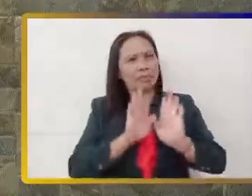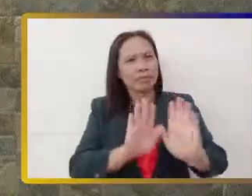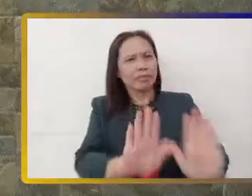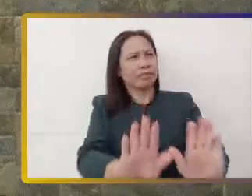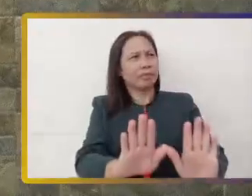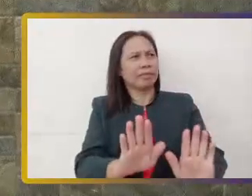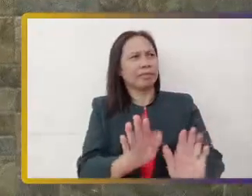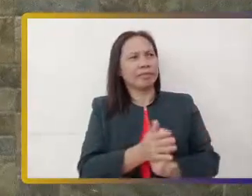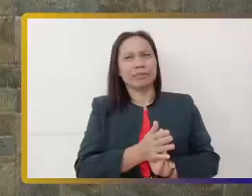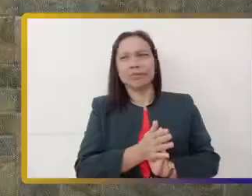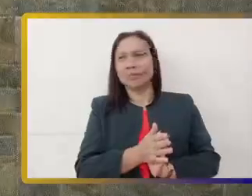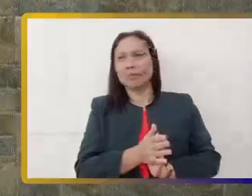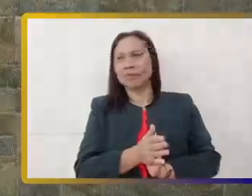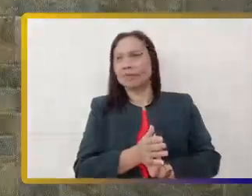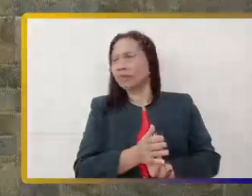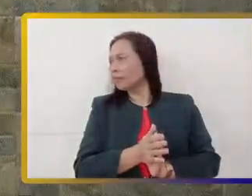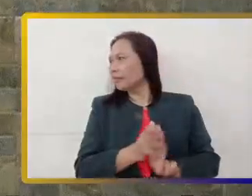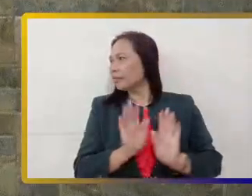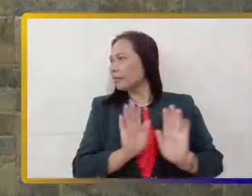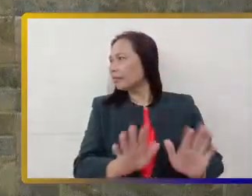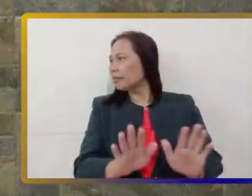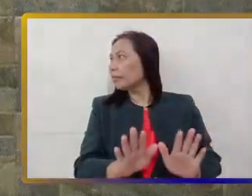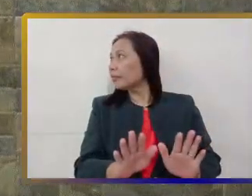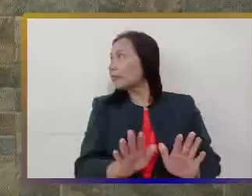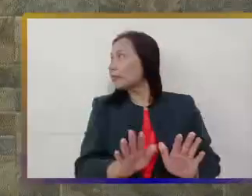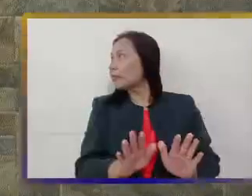uh uh uh uh